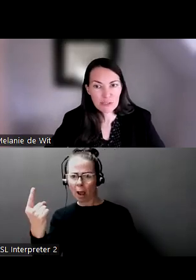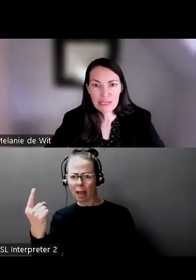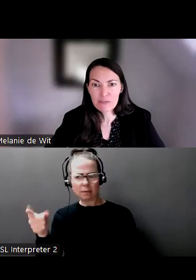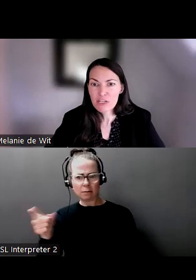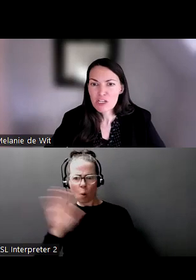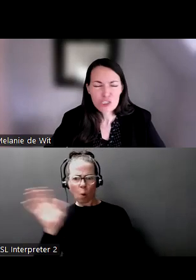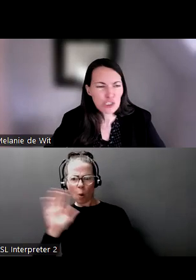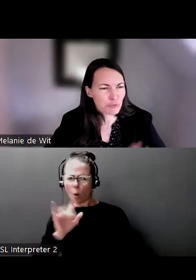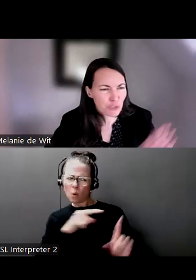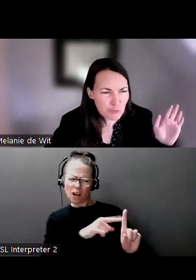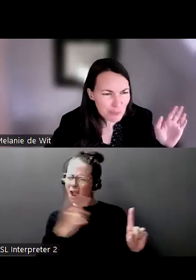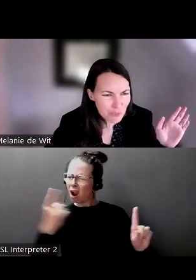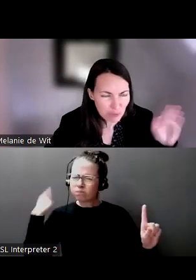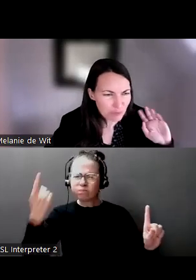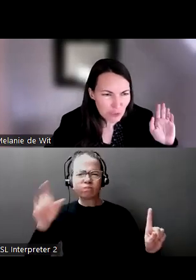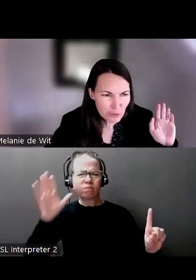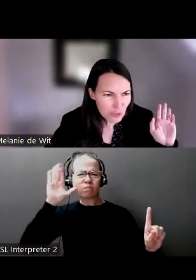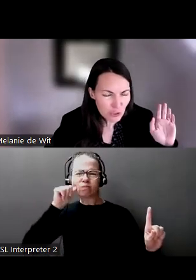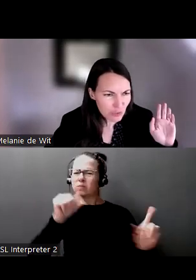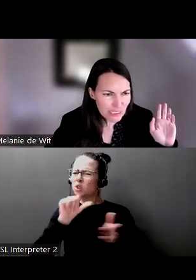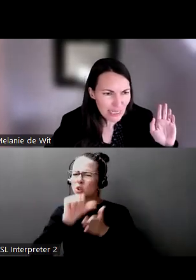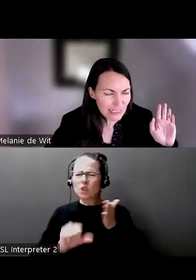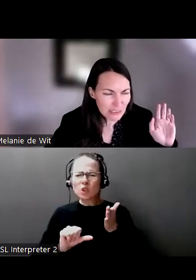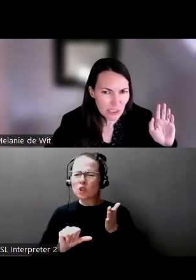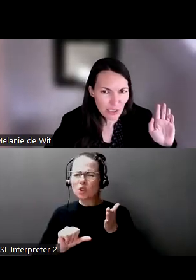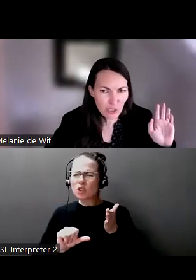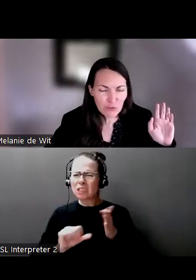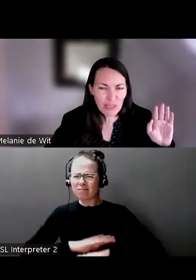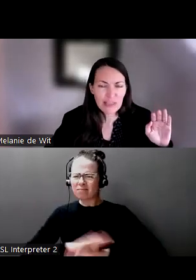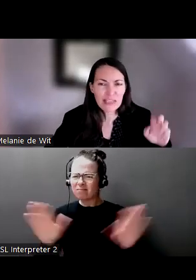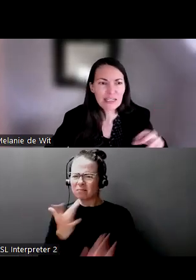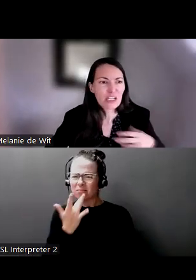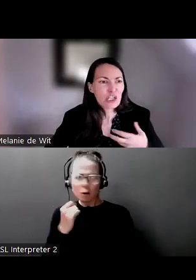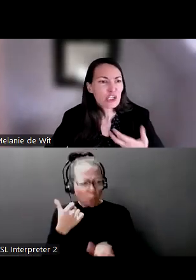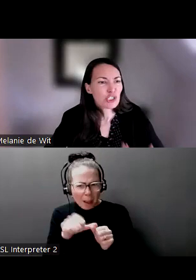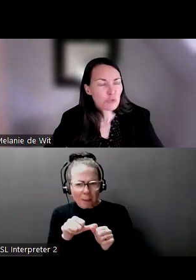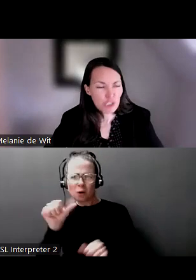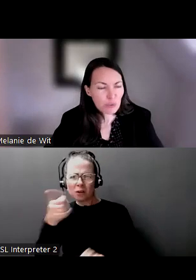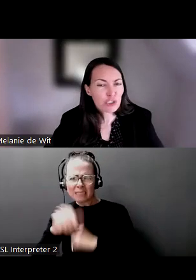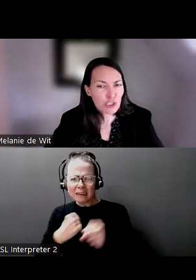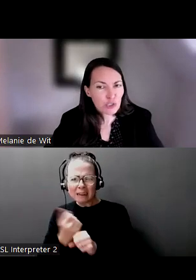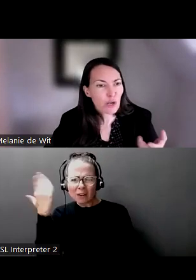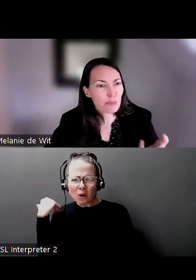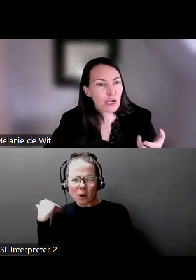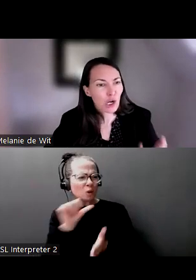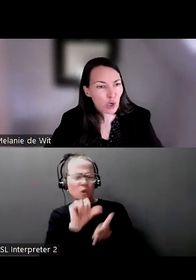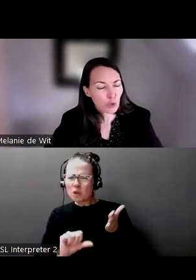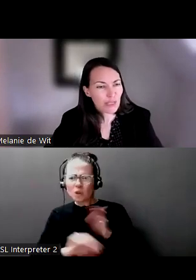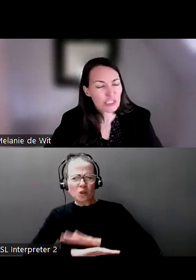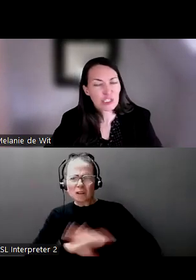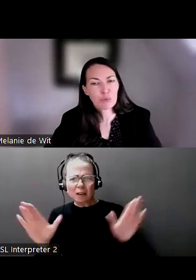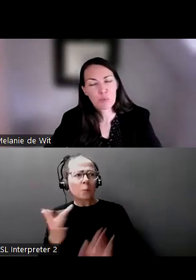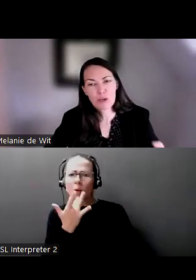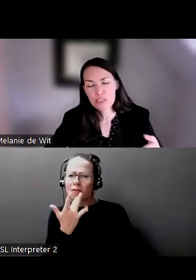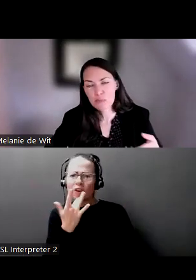save her life. She's refused. Remember, she refused surgery 10 years ago for that thing. She would just want to be home,